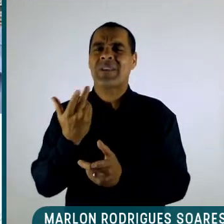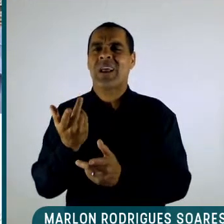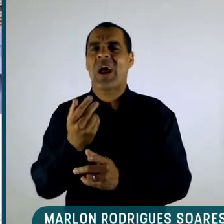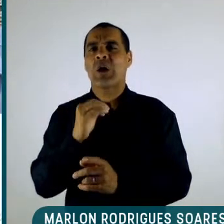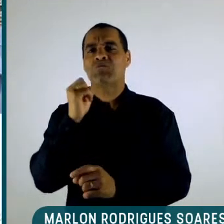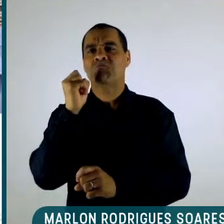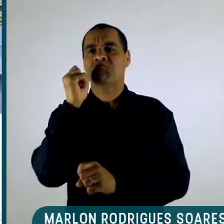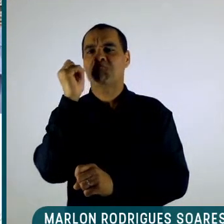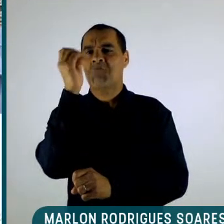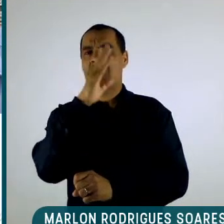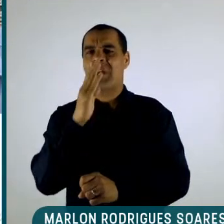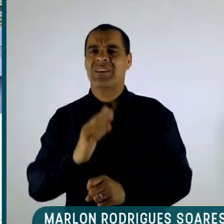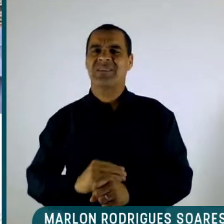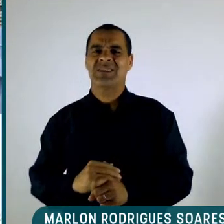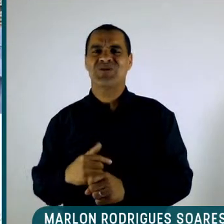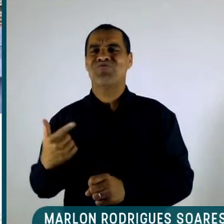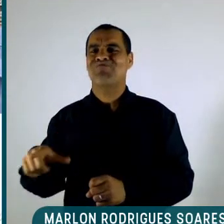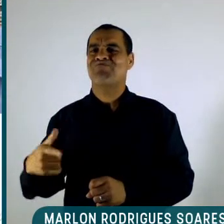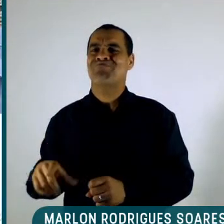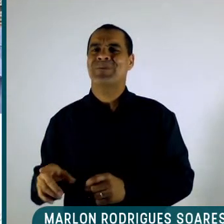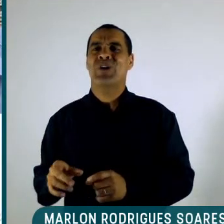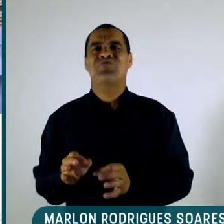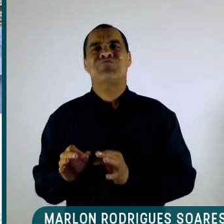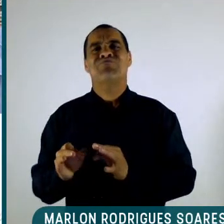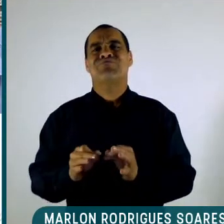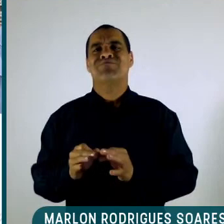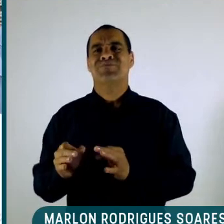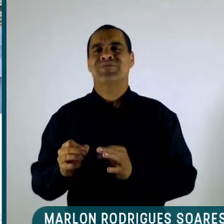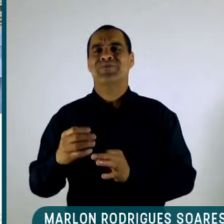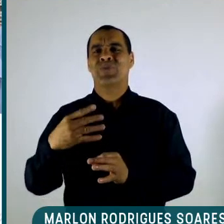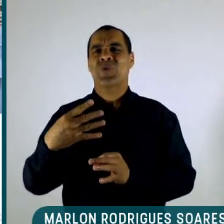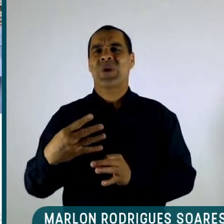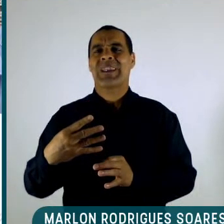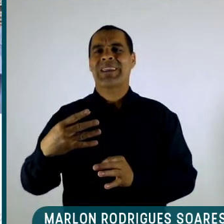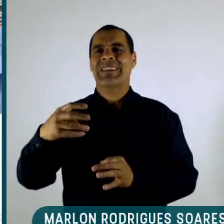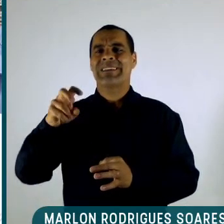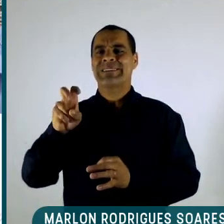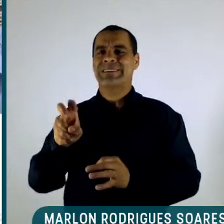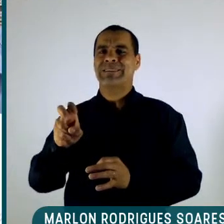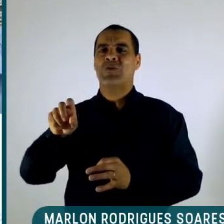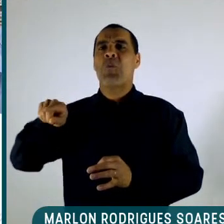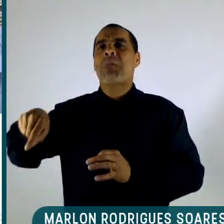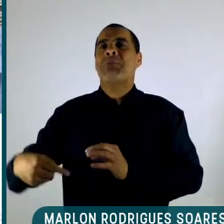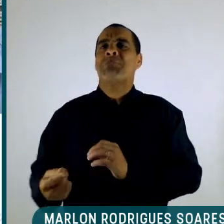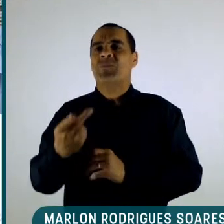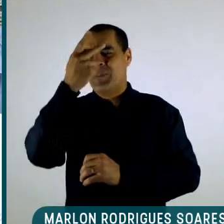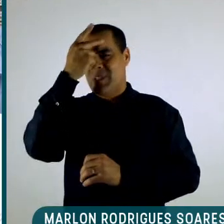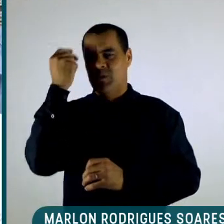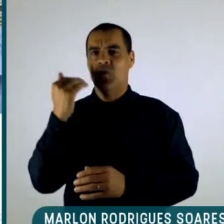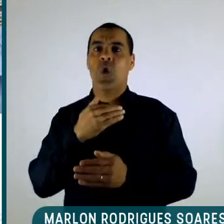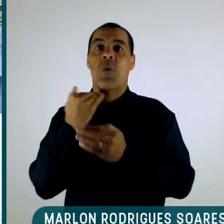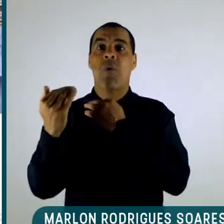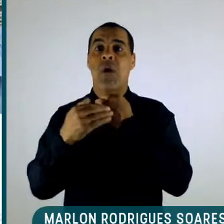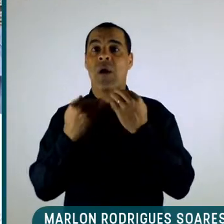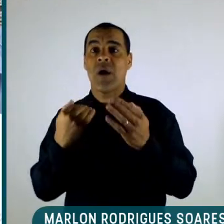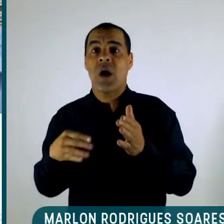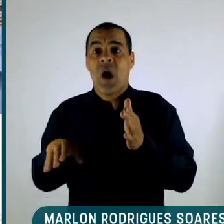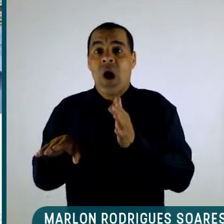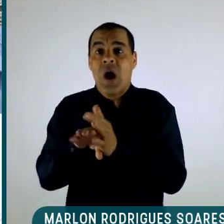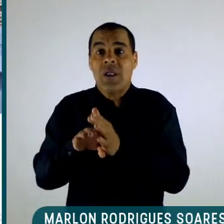and we'll have Brazil unprepared. 45,000 people died today. Up to